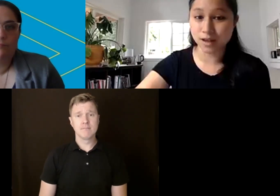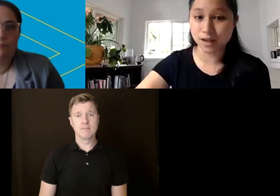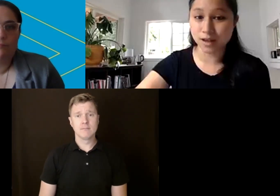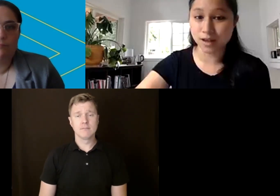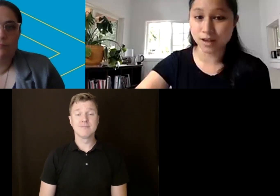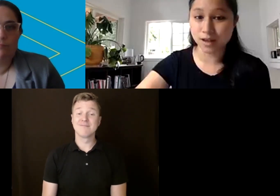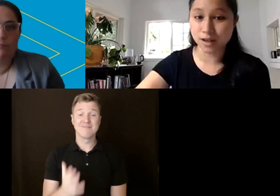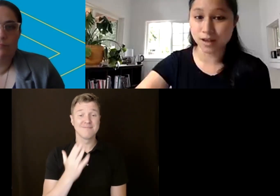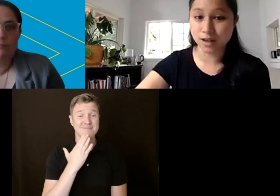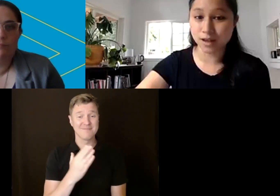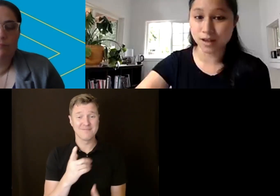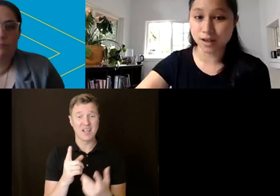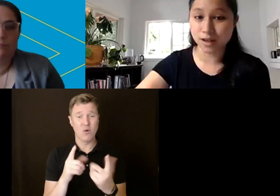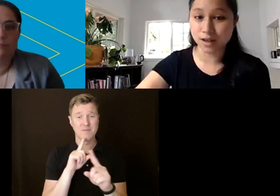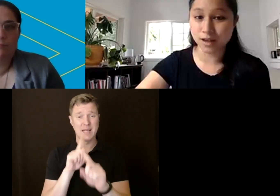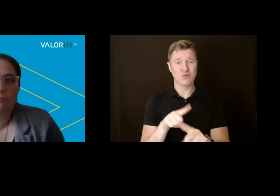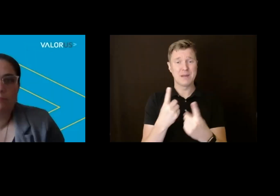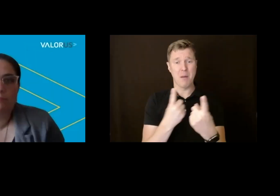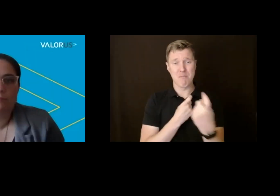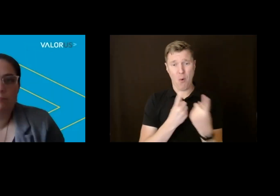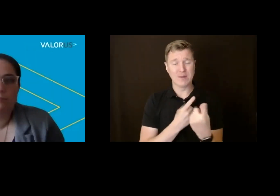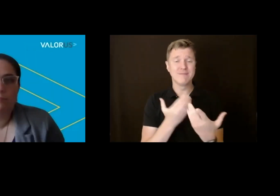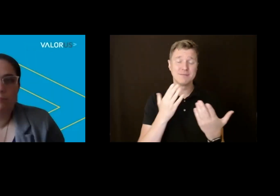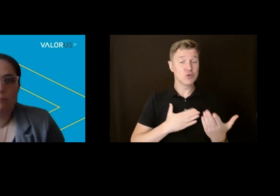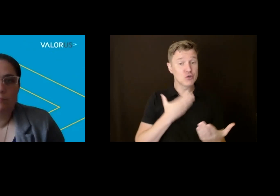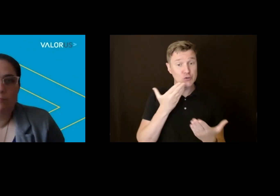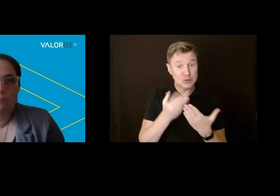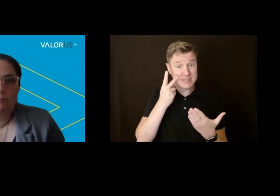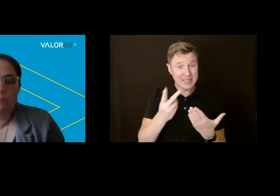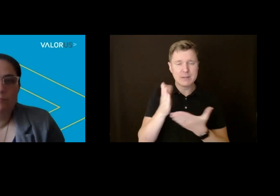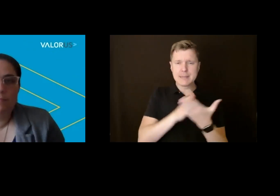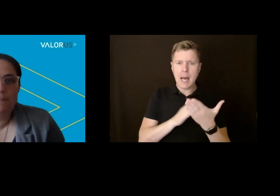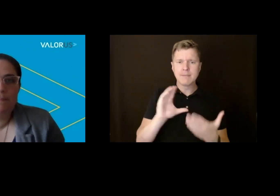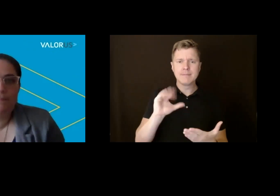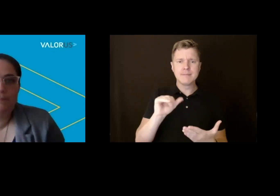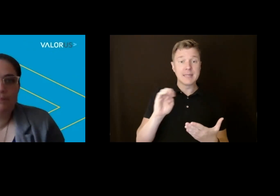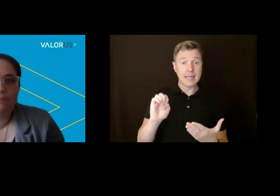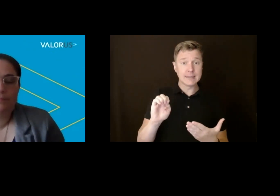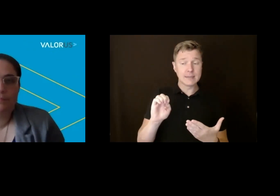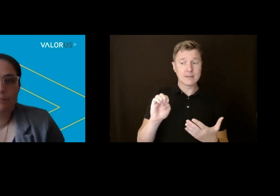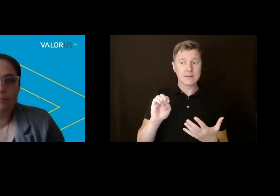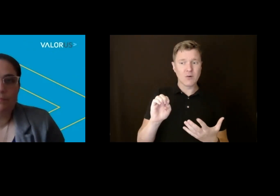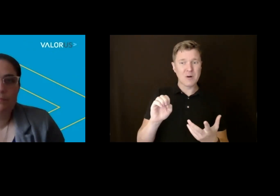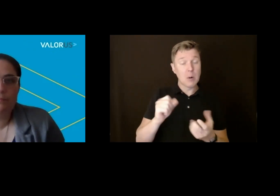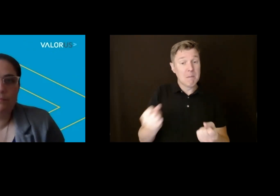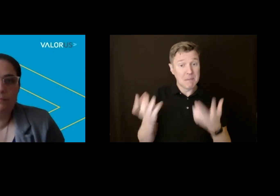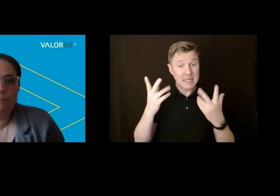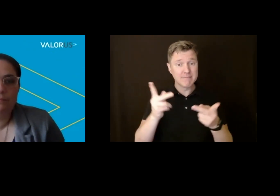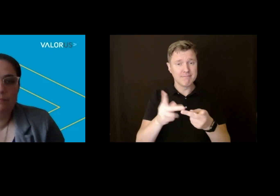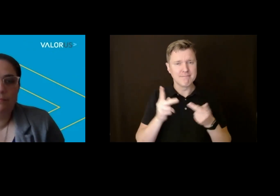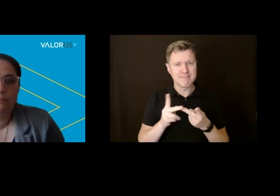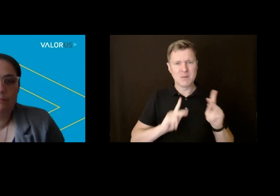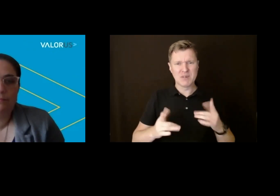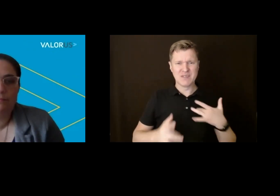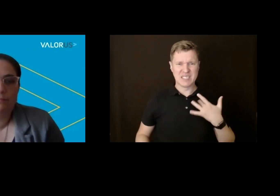Thank you so much for taking the poll. It's good to see that there are some places where many places where it seems like folks are feeling like